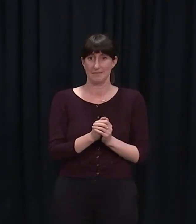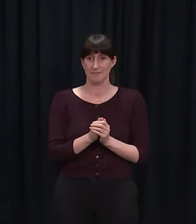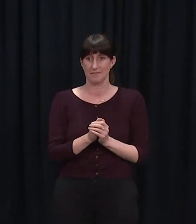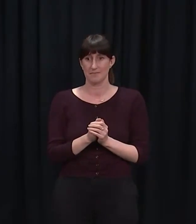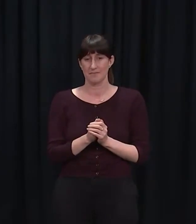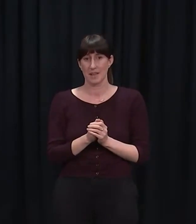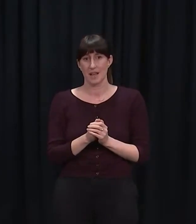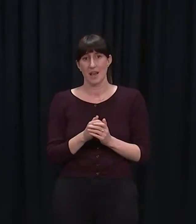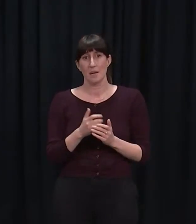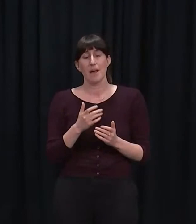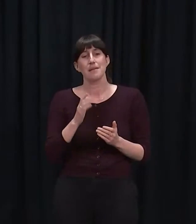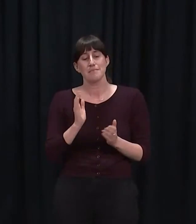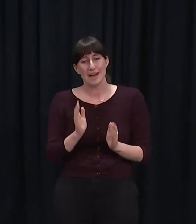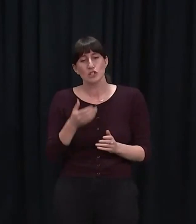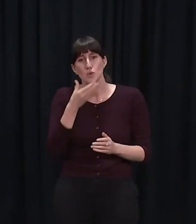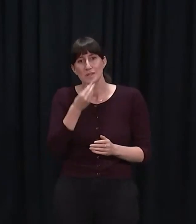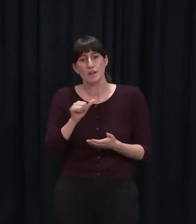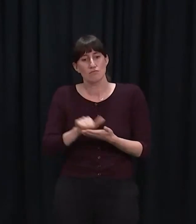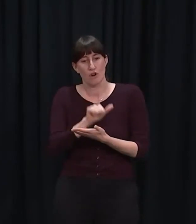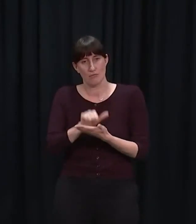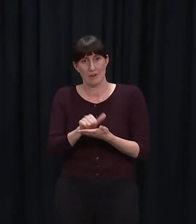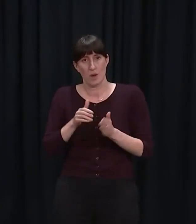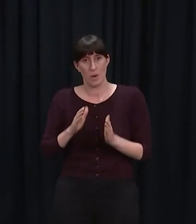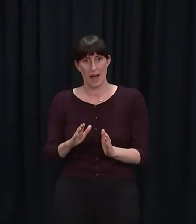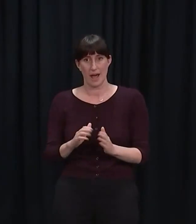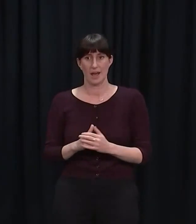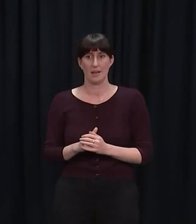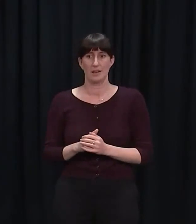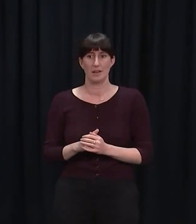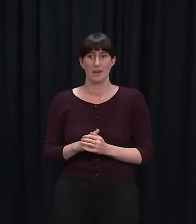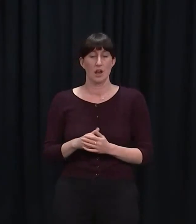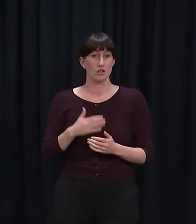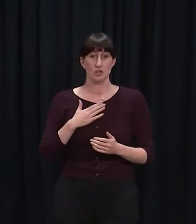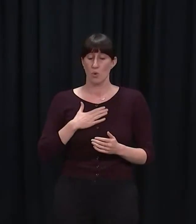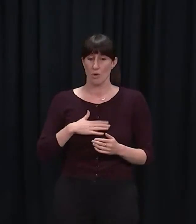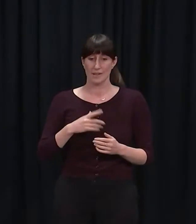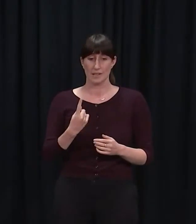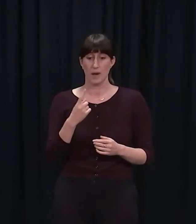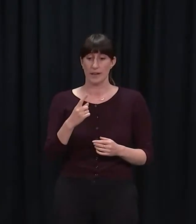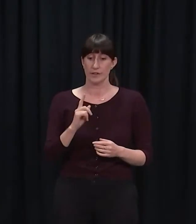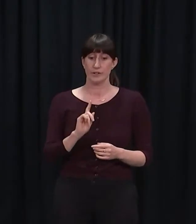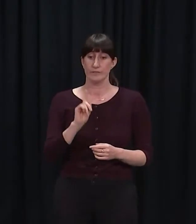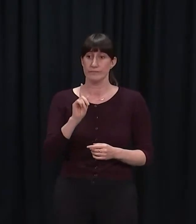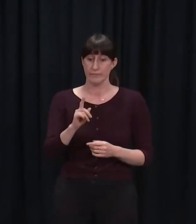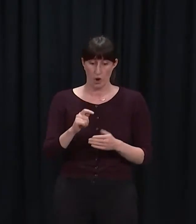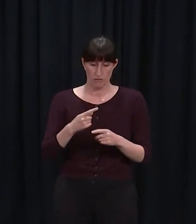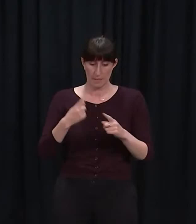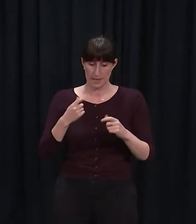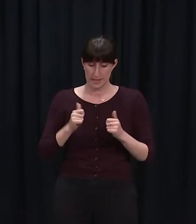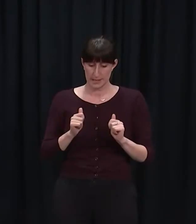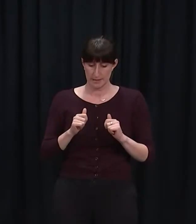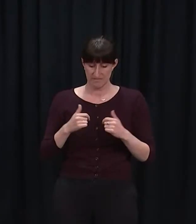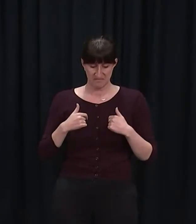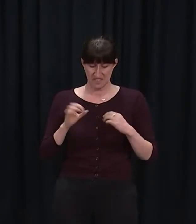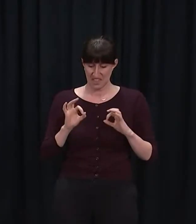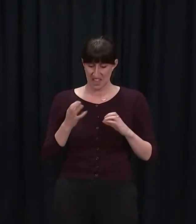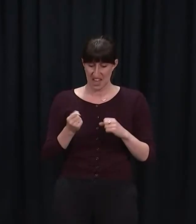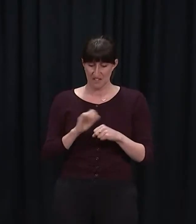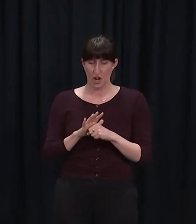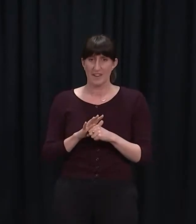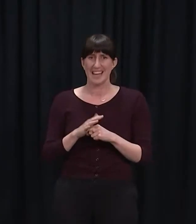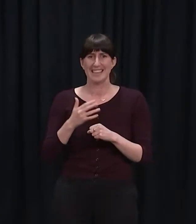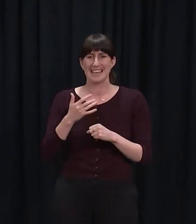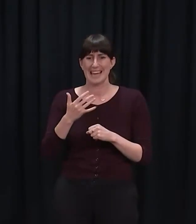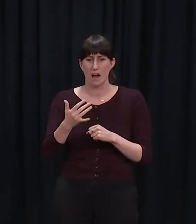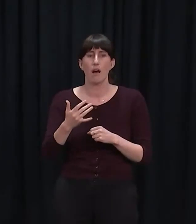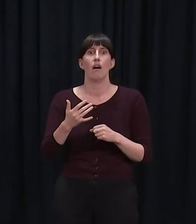for example, showing symptoms, getting a rapid antigen test and saying, which was negative, and saying, I'm okay, and then subsequently turning out to be